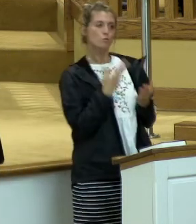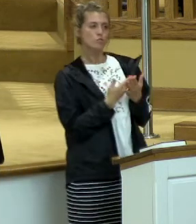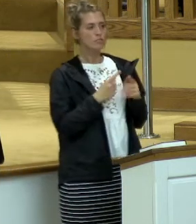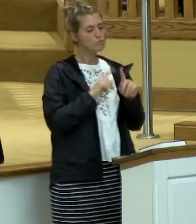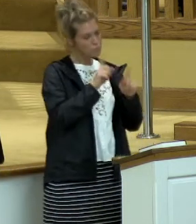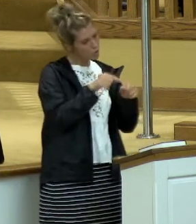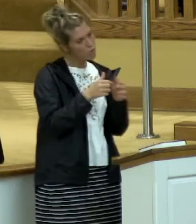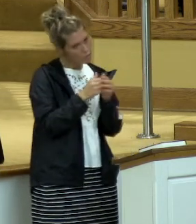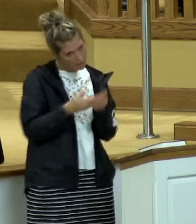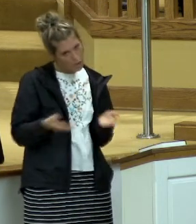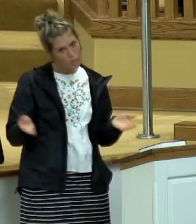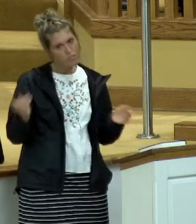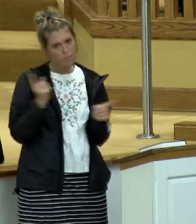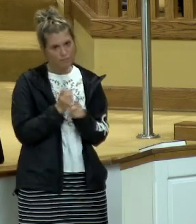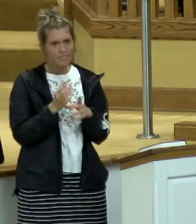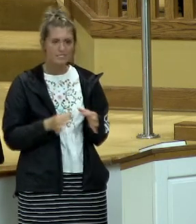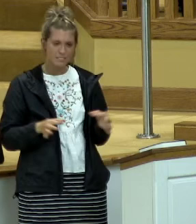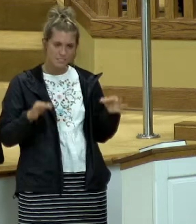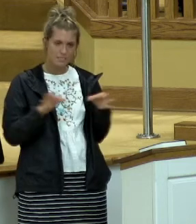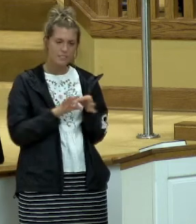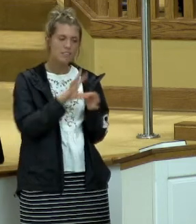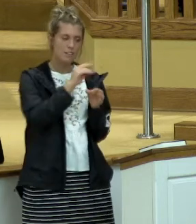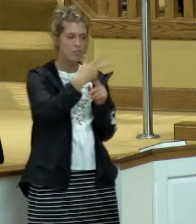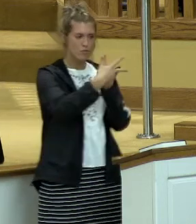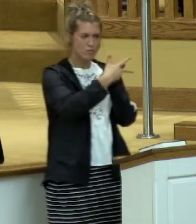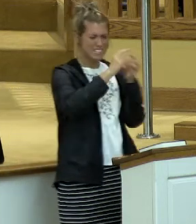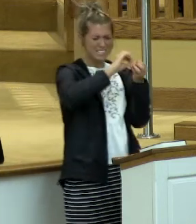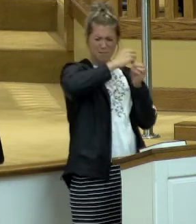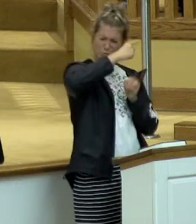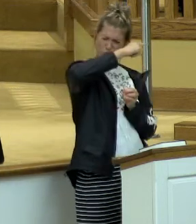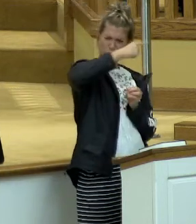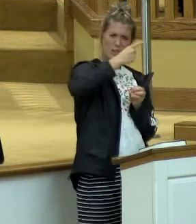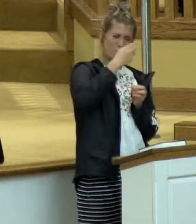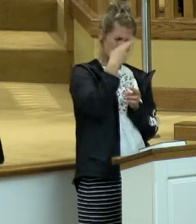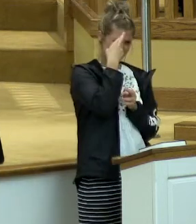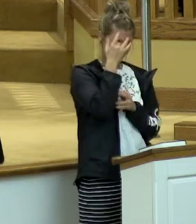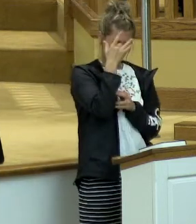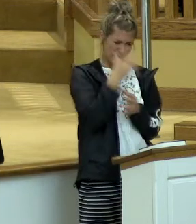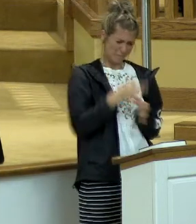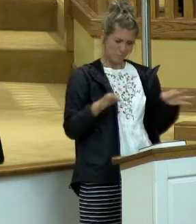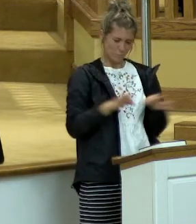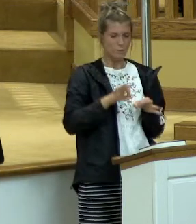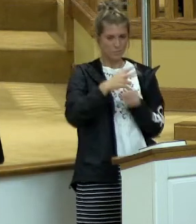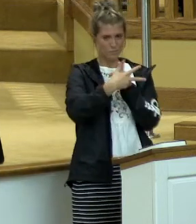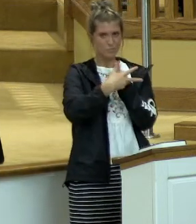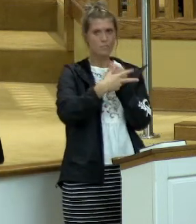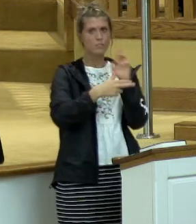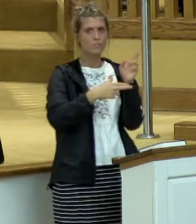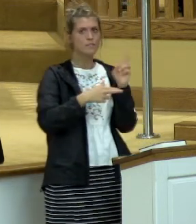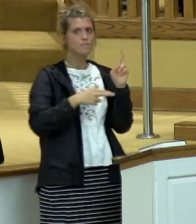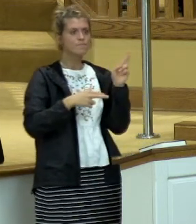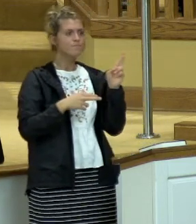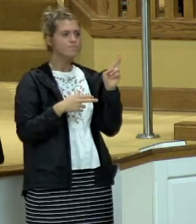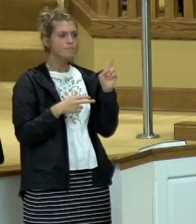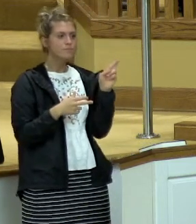the altar, right? There's something significant about that. And here's number 3, and here's the number 1 reason why I think the altar is important in church. You ready for this?